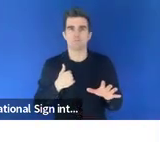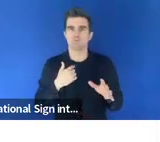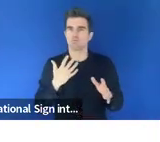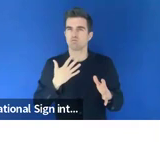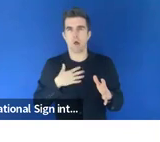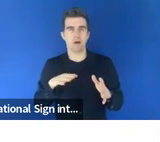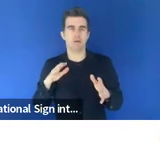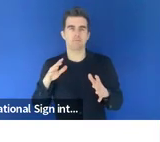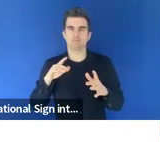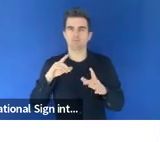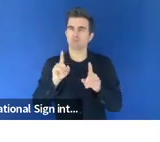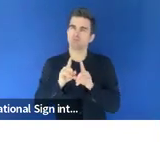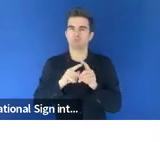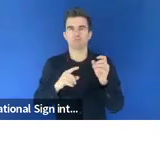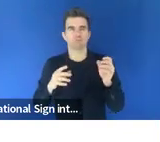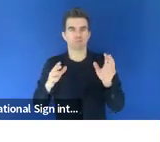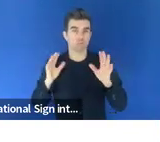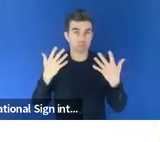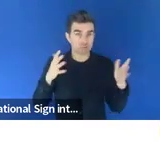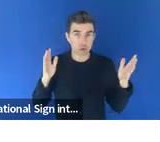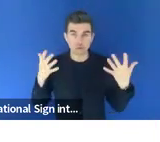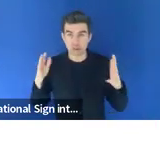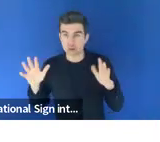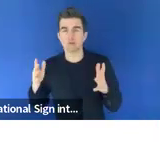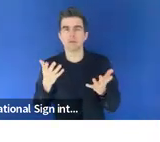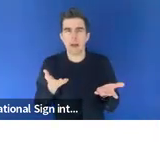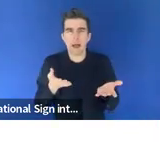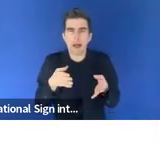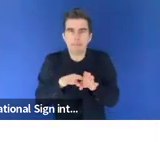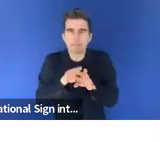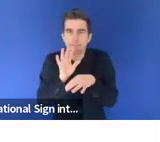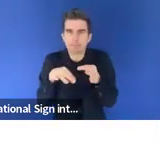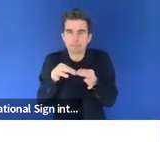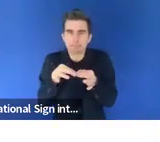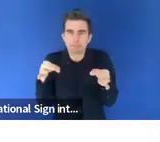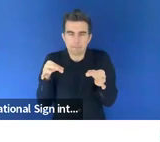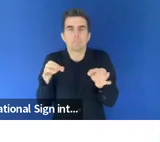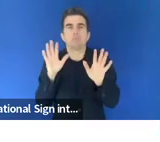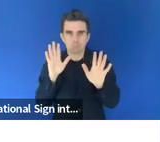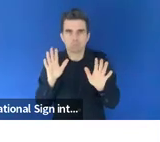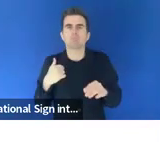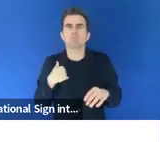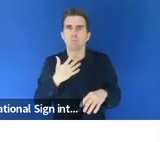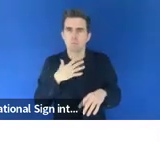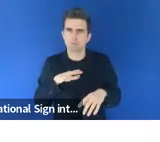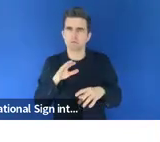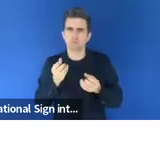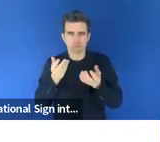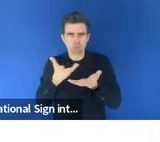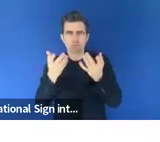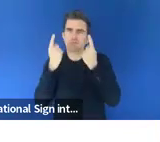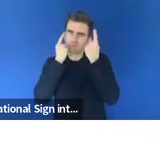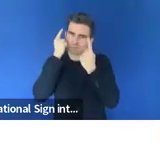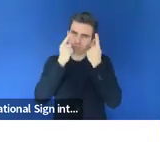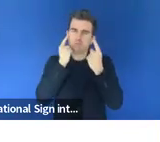with as a point of reflection is the question whether or not it's too early for you to scale your work, your